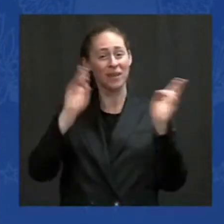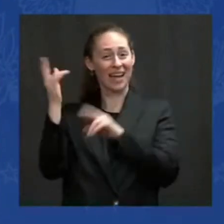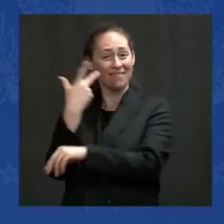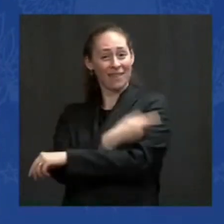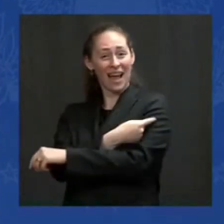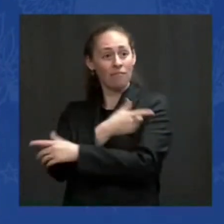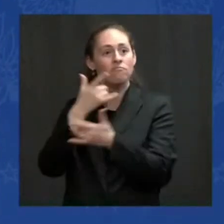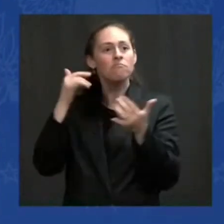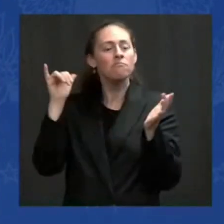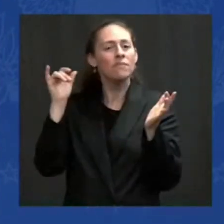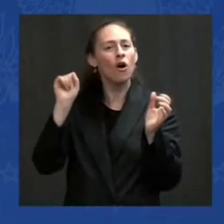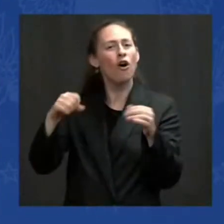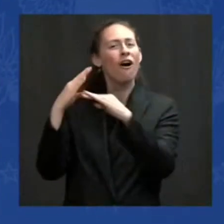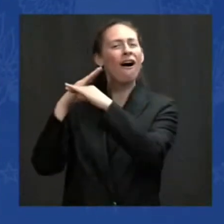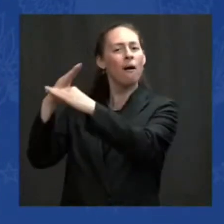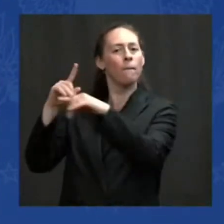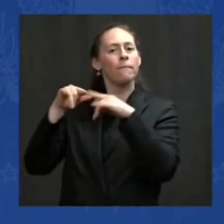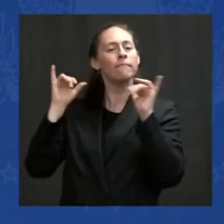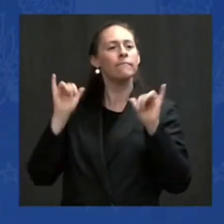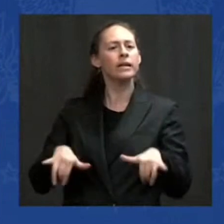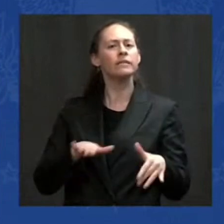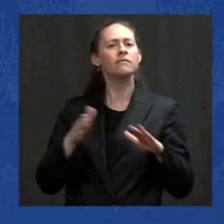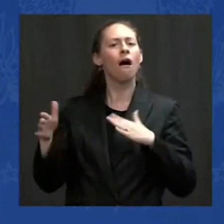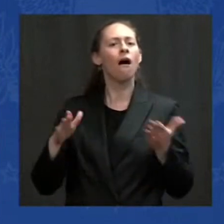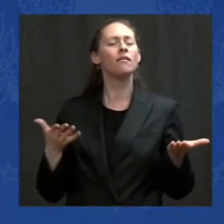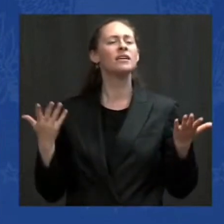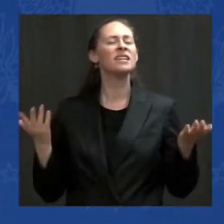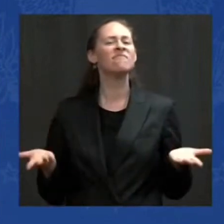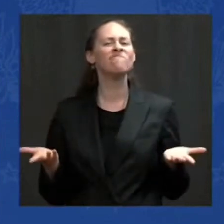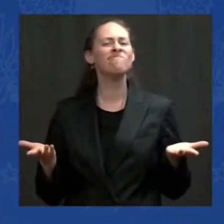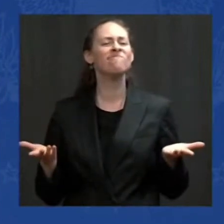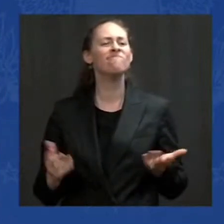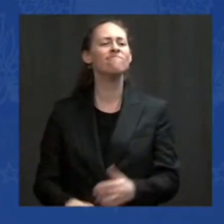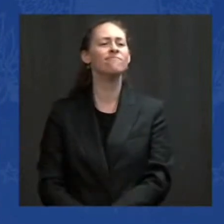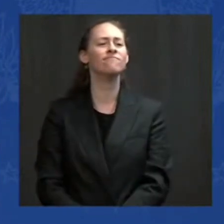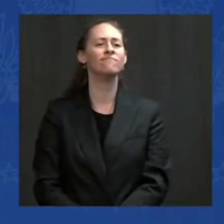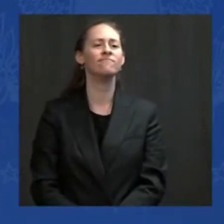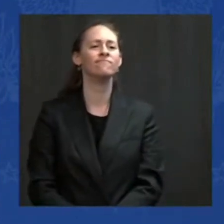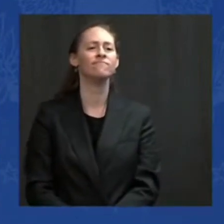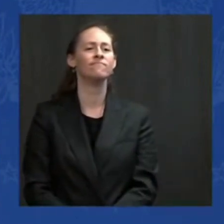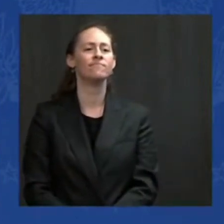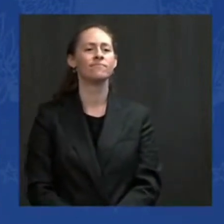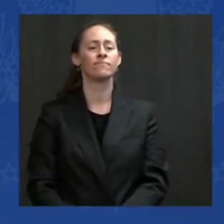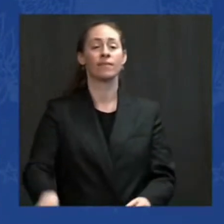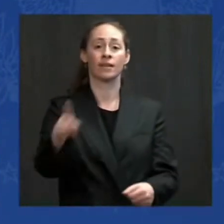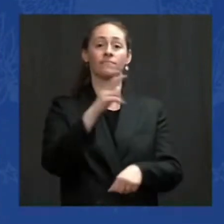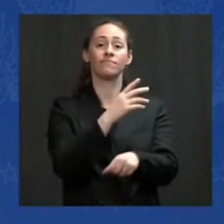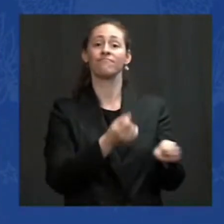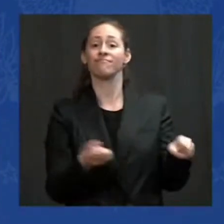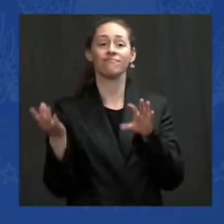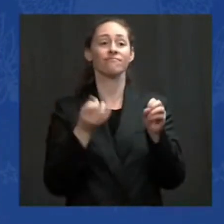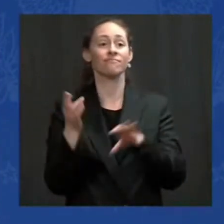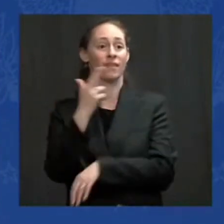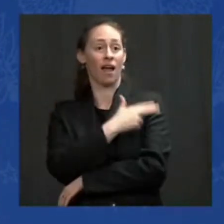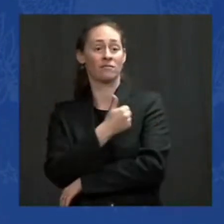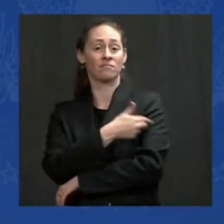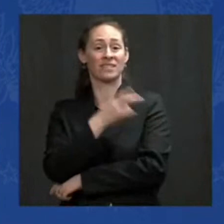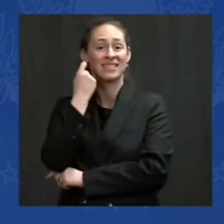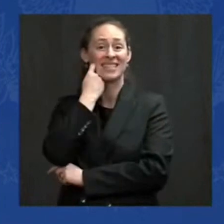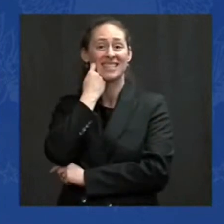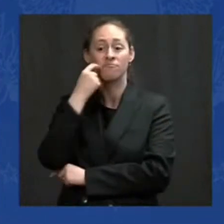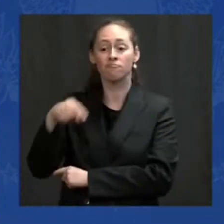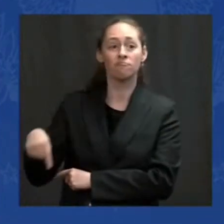preventable. Virtually all COVID-19 hospitalizations and deaths in the United States are now occurring